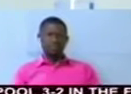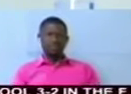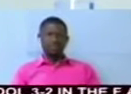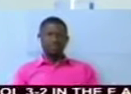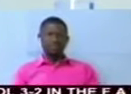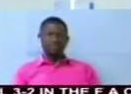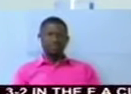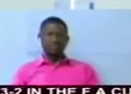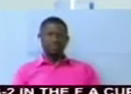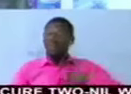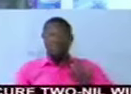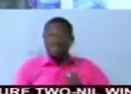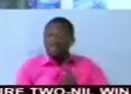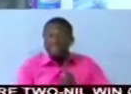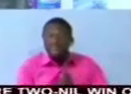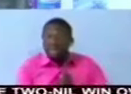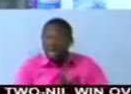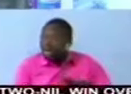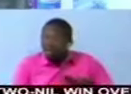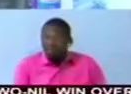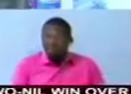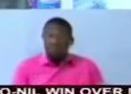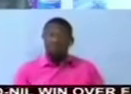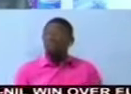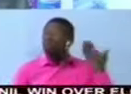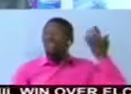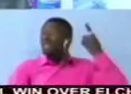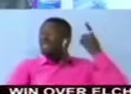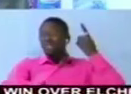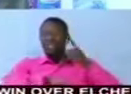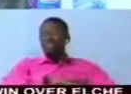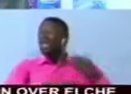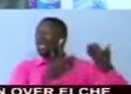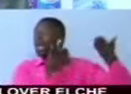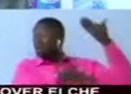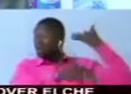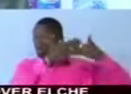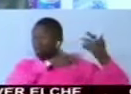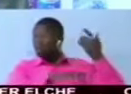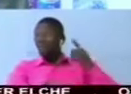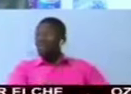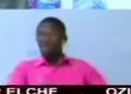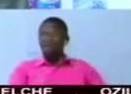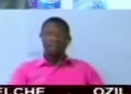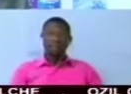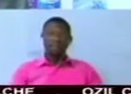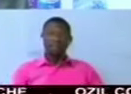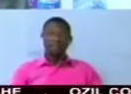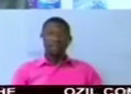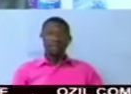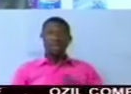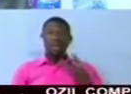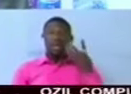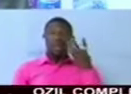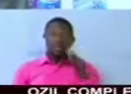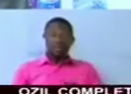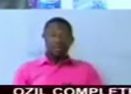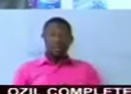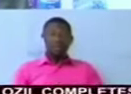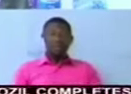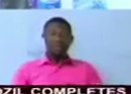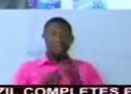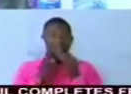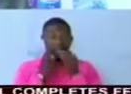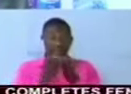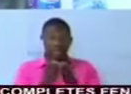terrified. Parce que jamono juju. Because at that time suñ ne la NIA waxna